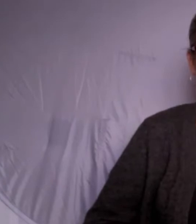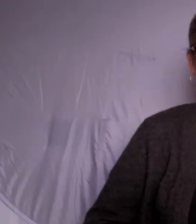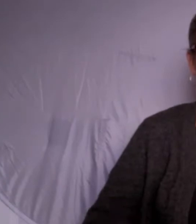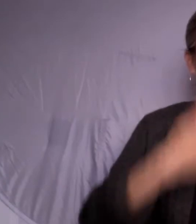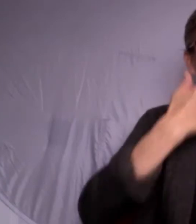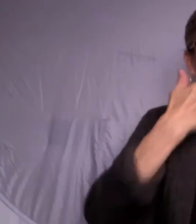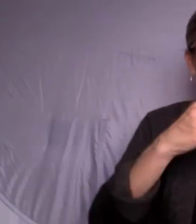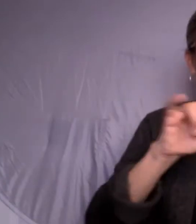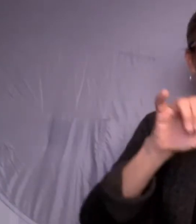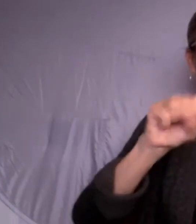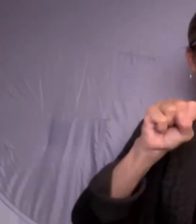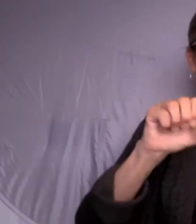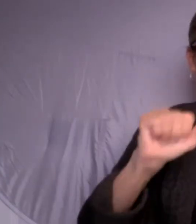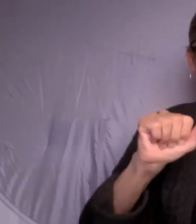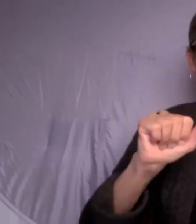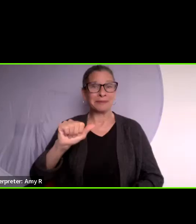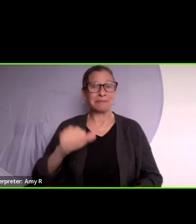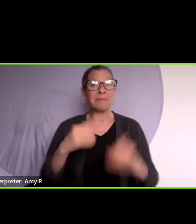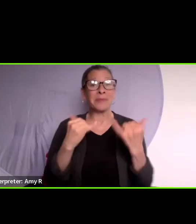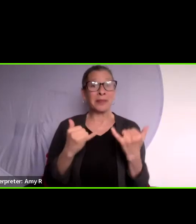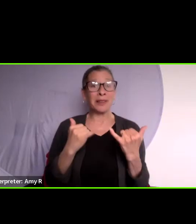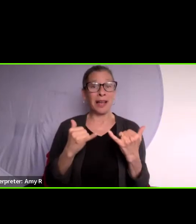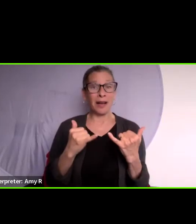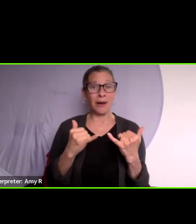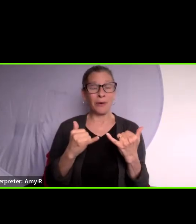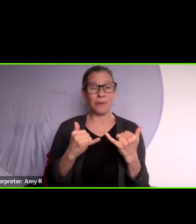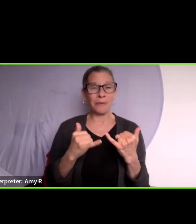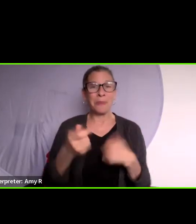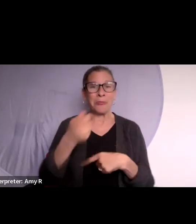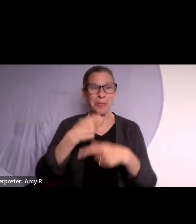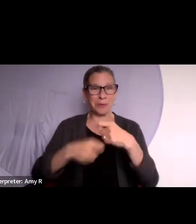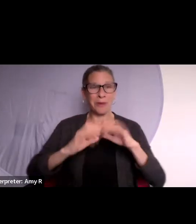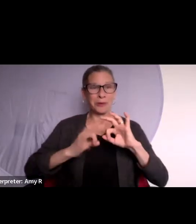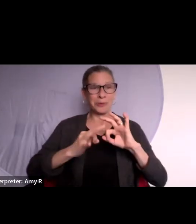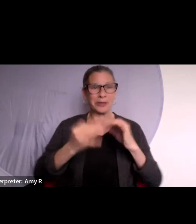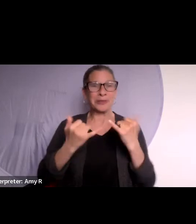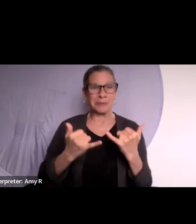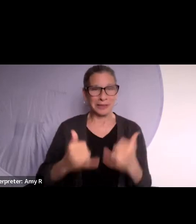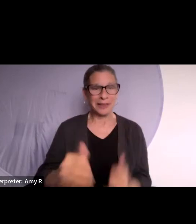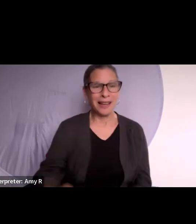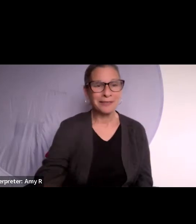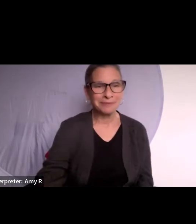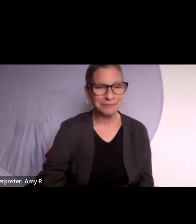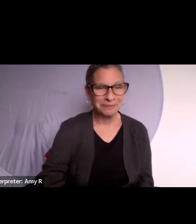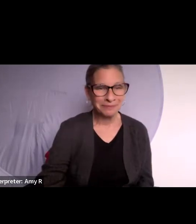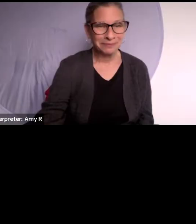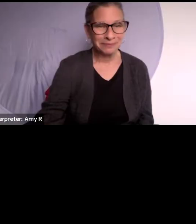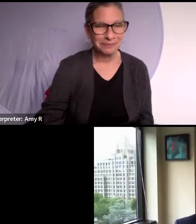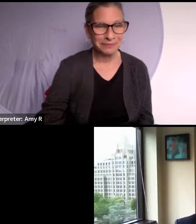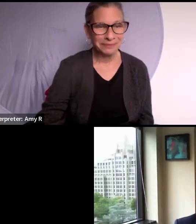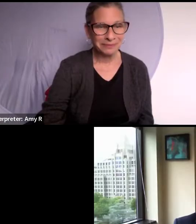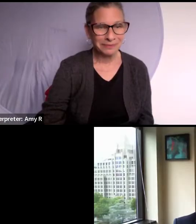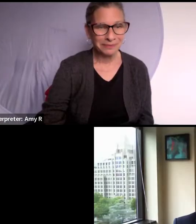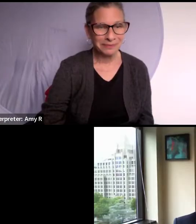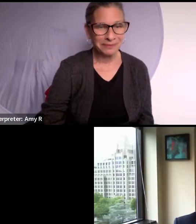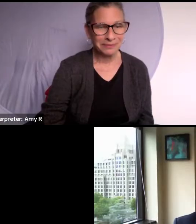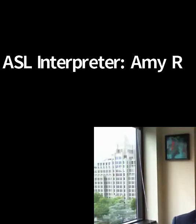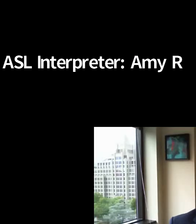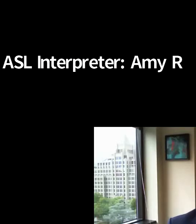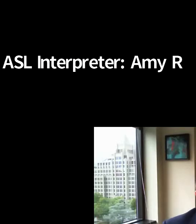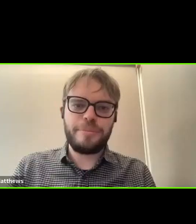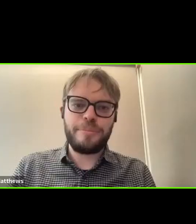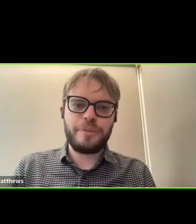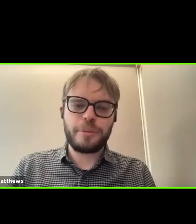Thank you so much, Isa. Now I'd like to welcome our panel. We have three great experts on Social